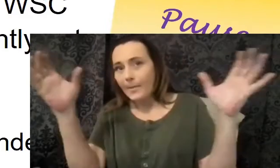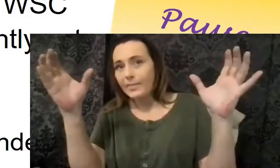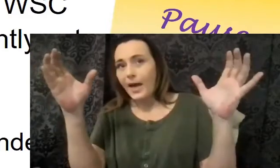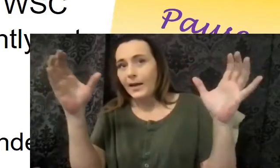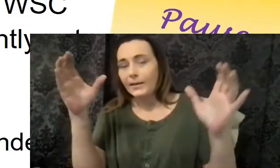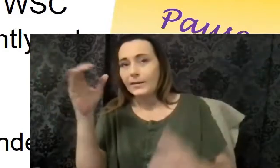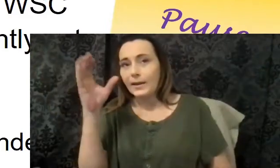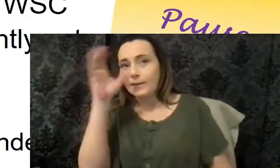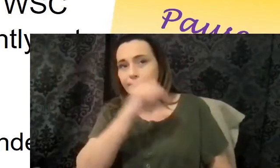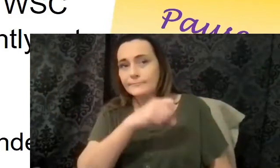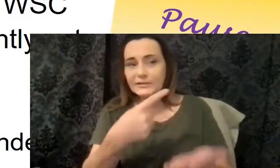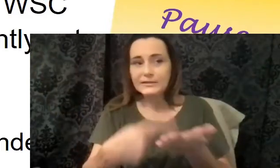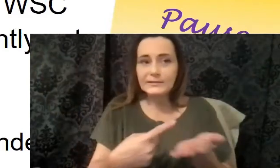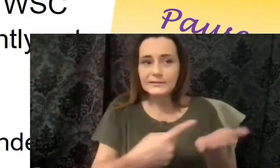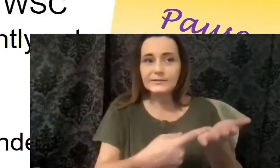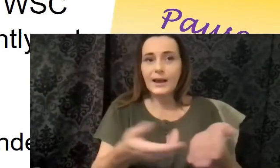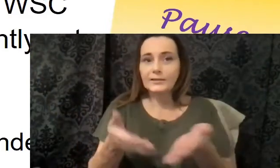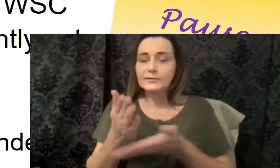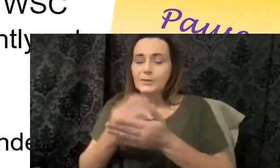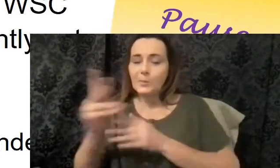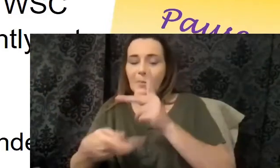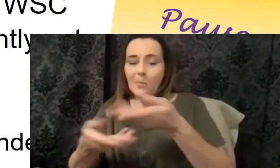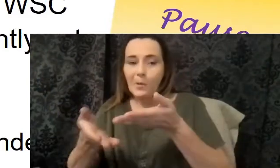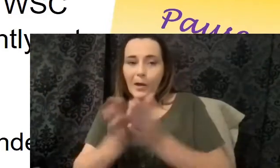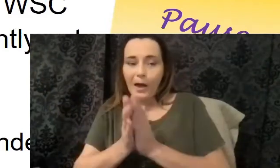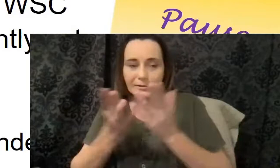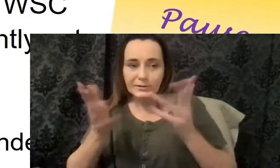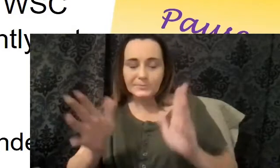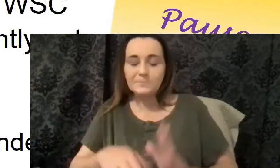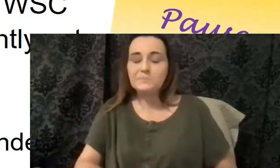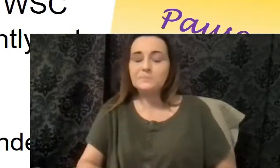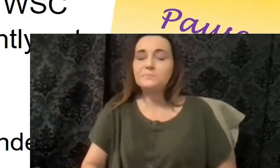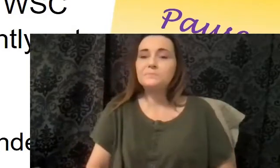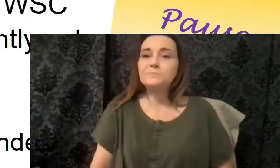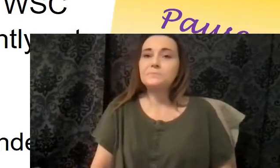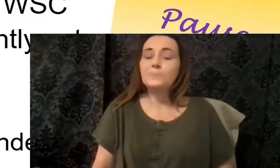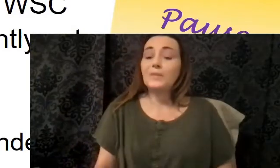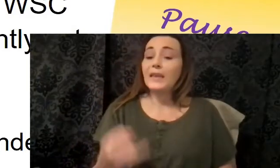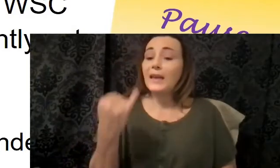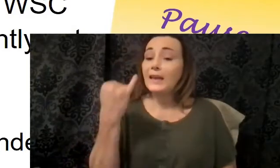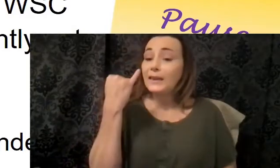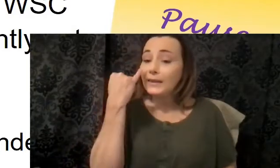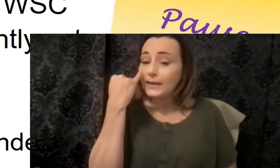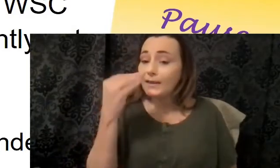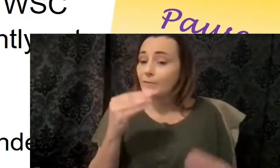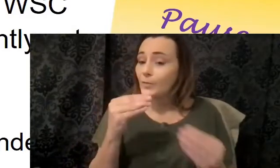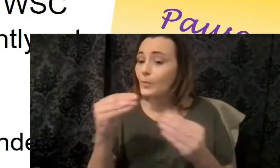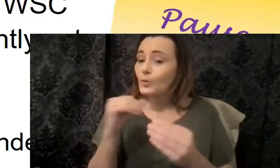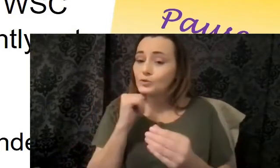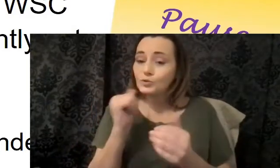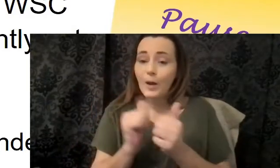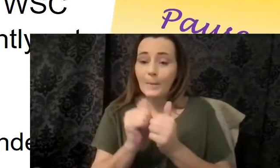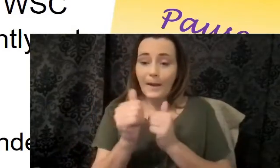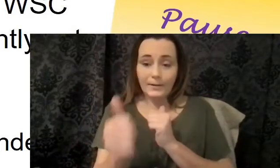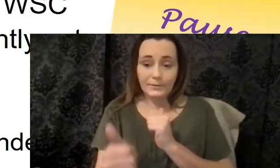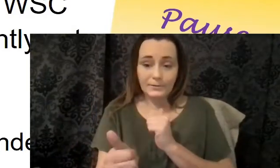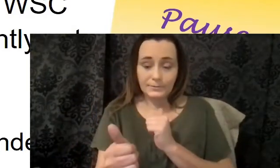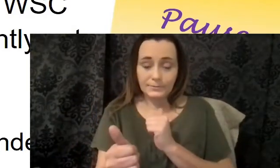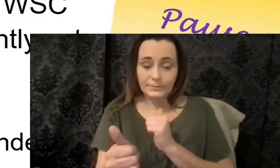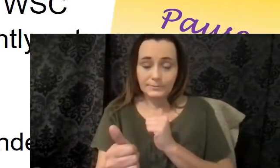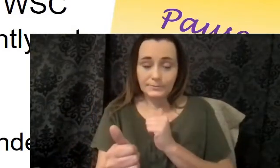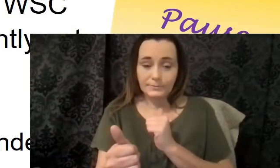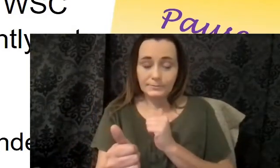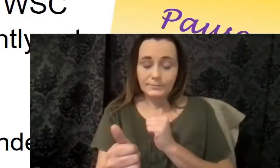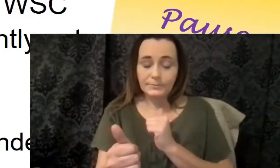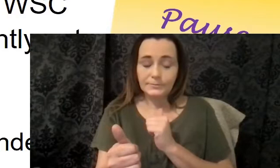discussed and been asked by some people, if these motions do not go through, if they do not pass,